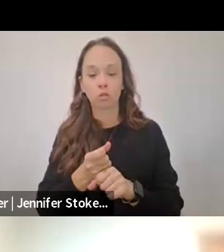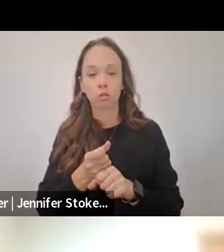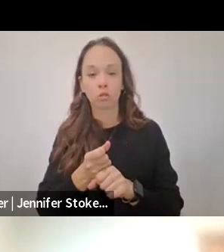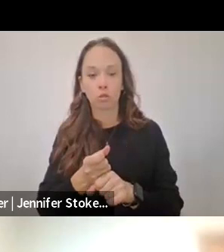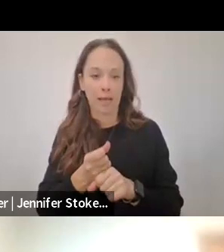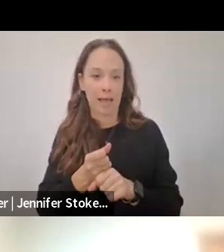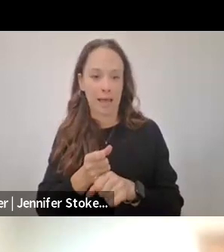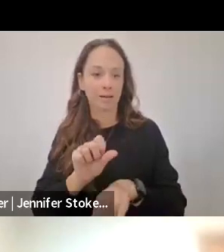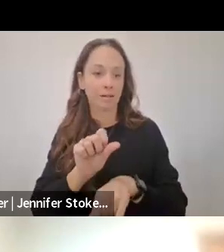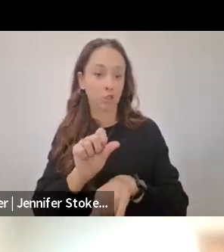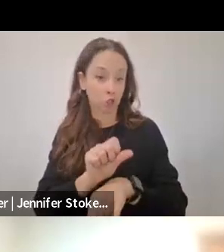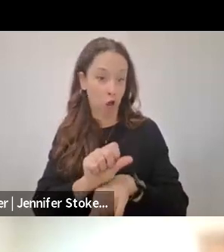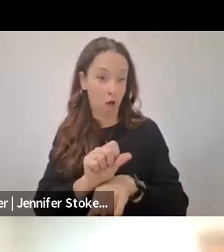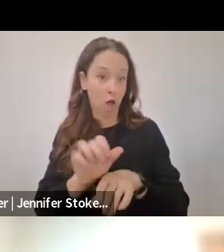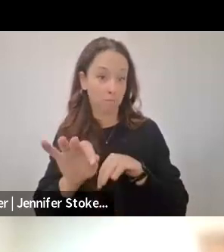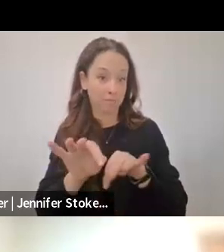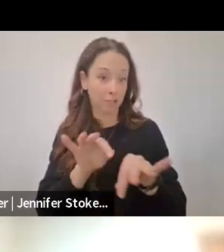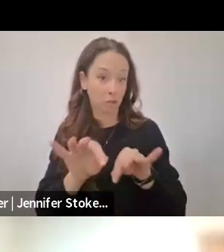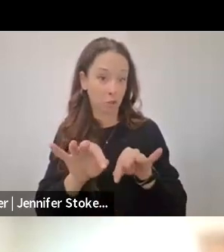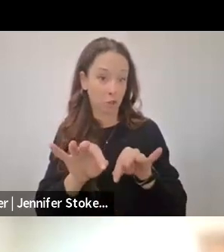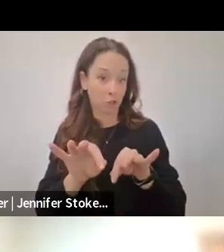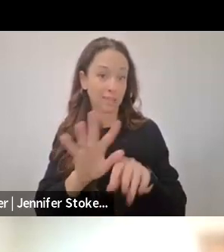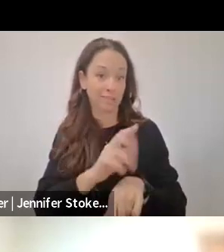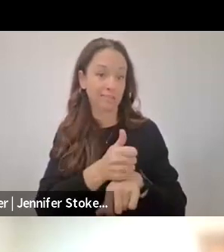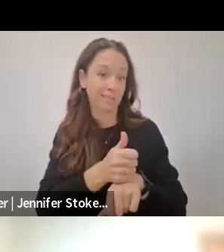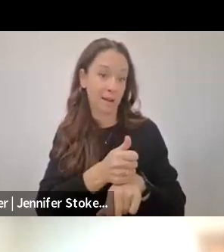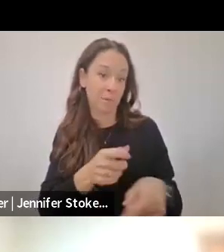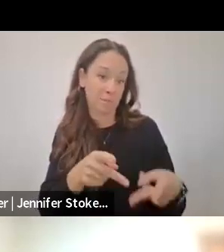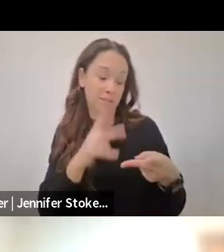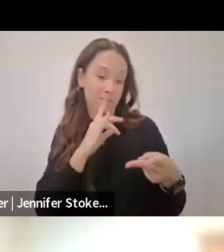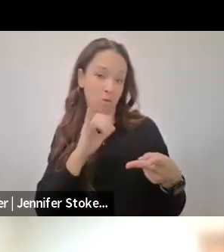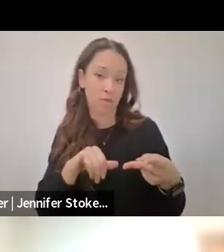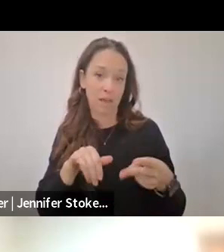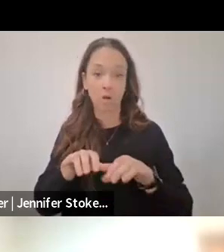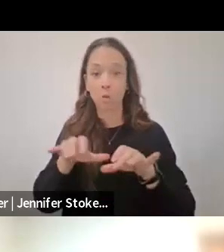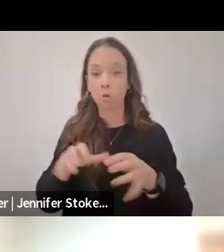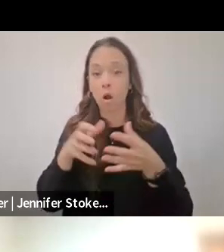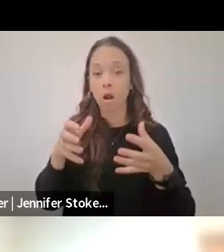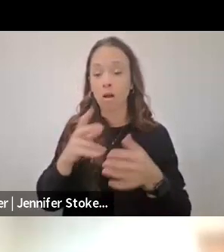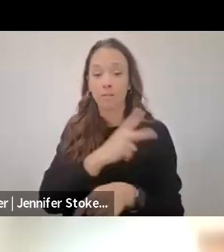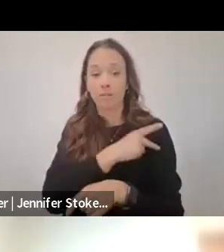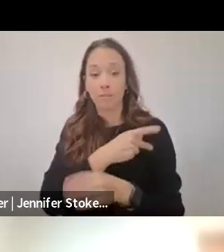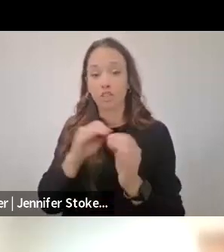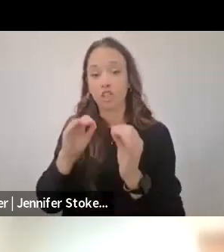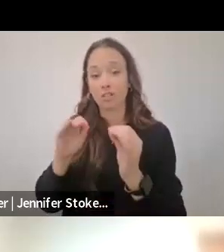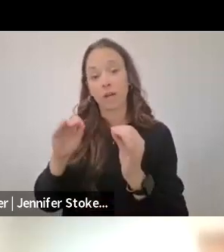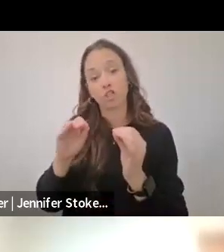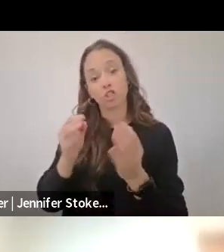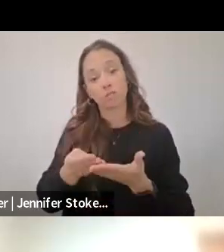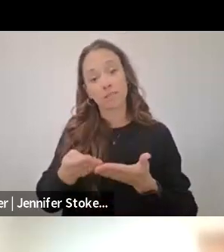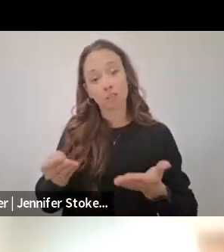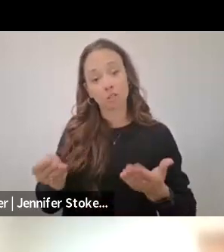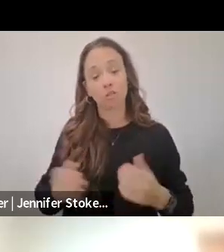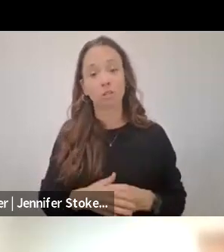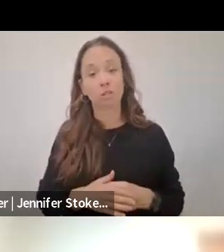an actual position for that. And that's how we handle translations. We do a lot of patient education materials. At one point, we